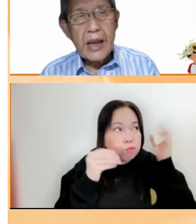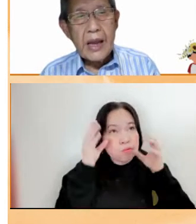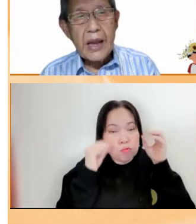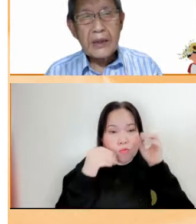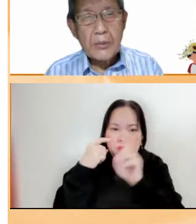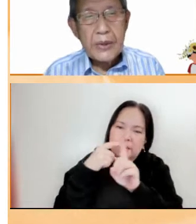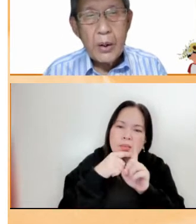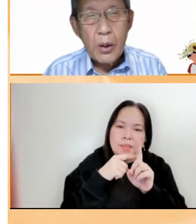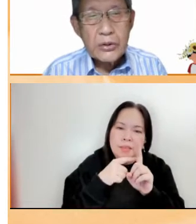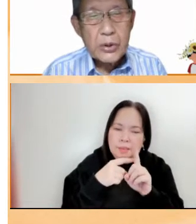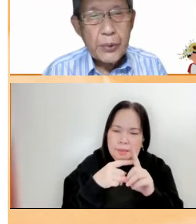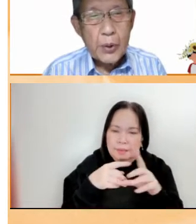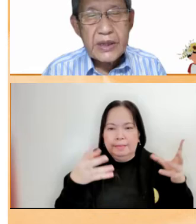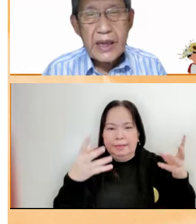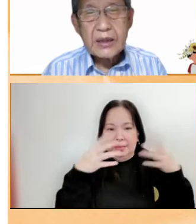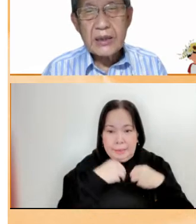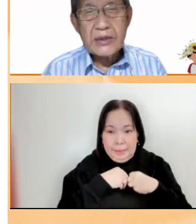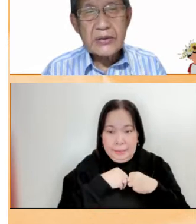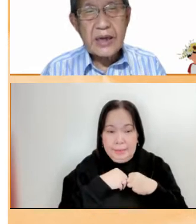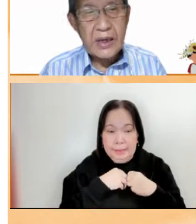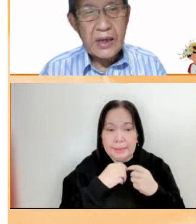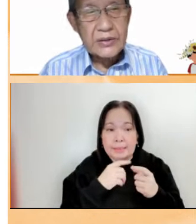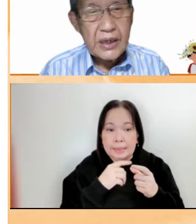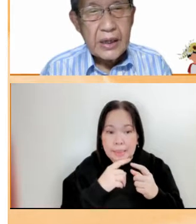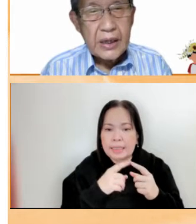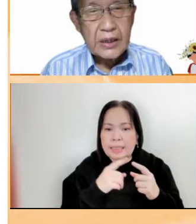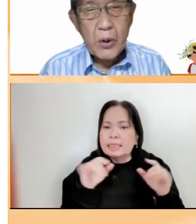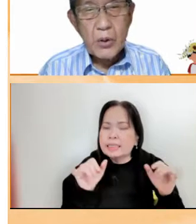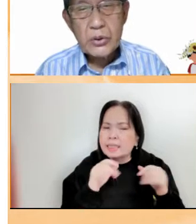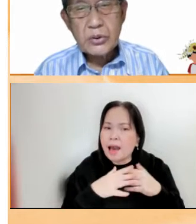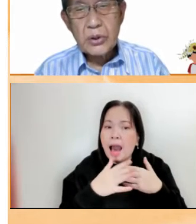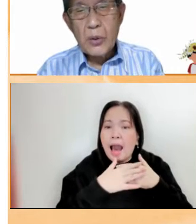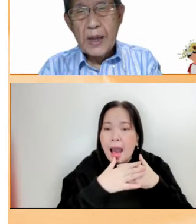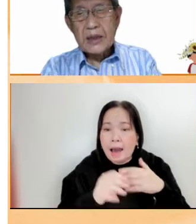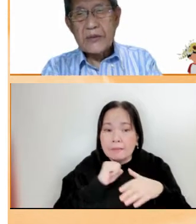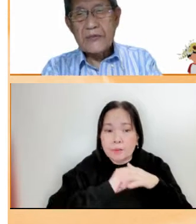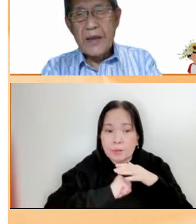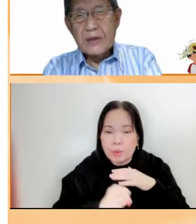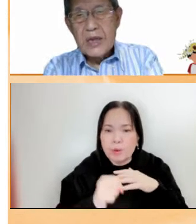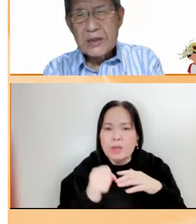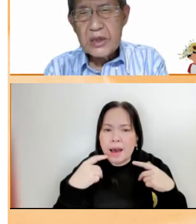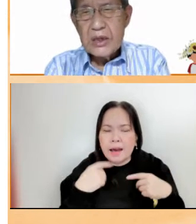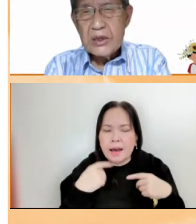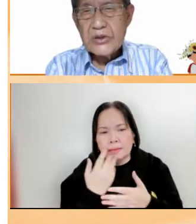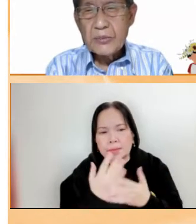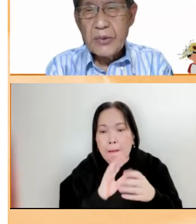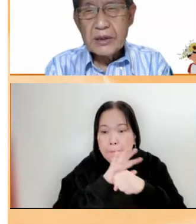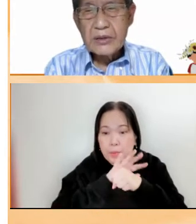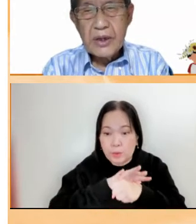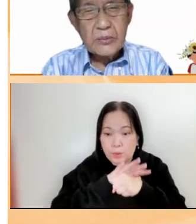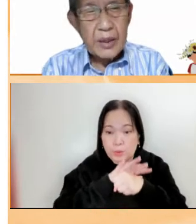Now, there can be also postnatal stresses, exposure to traumatic events such as